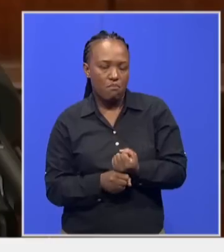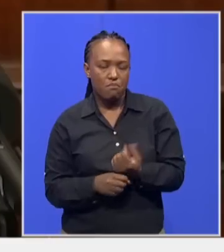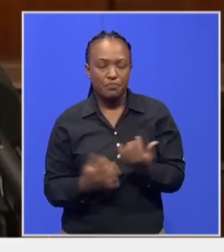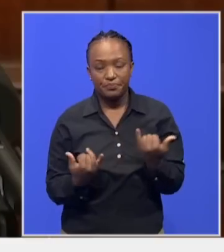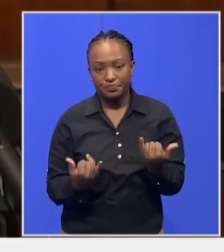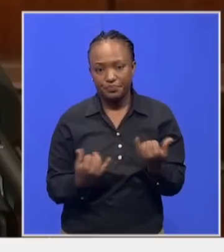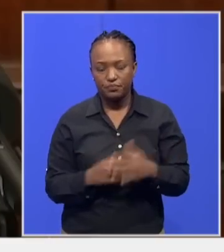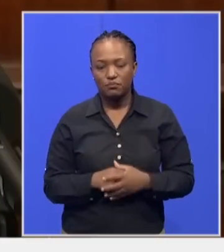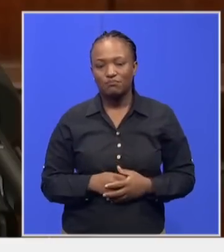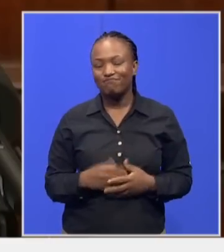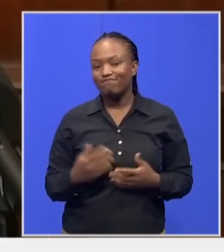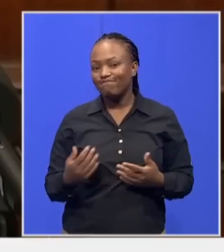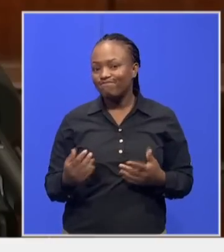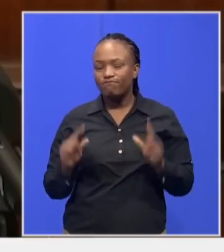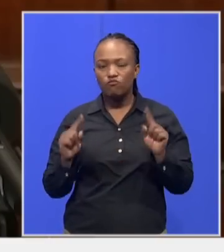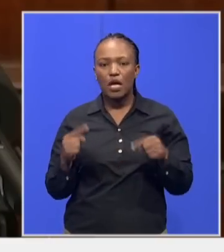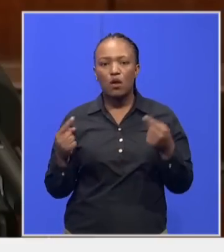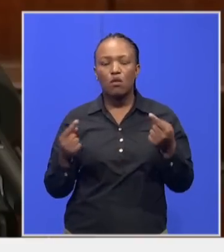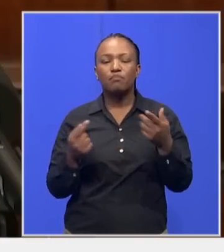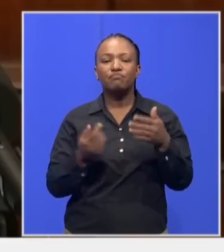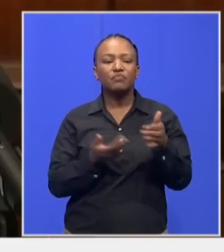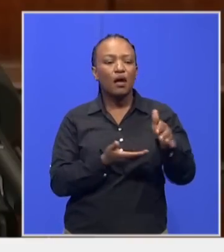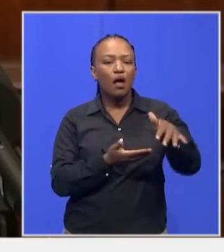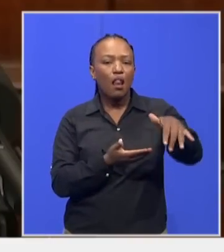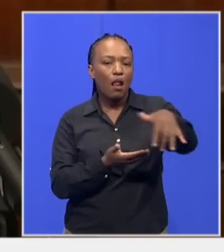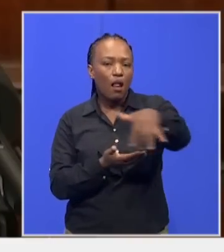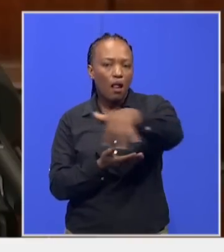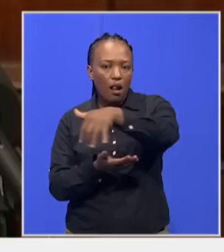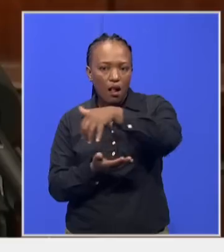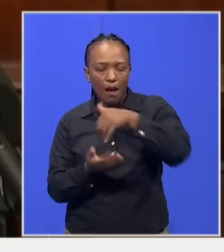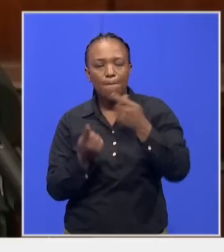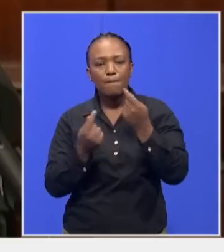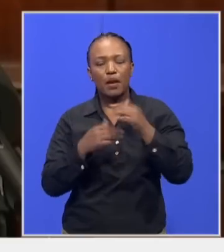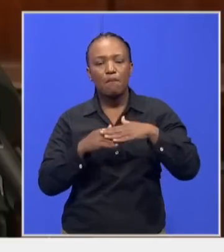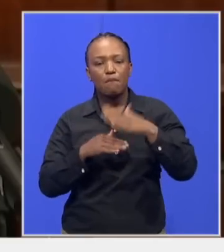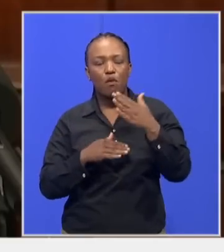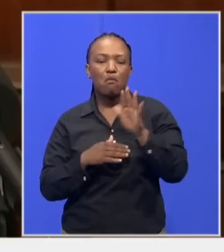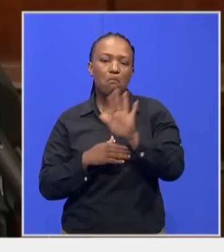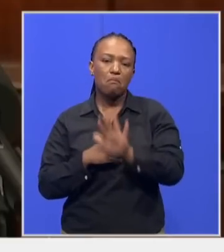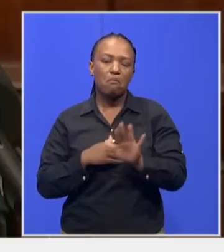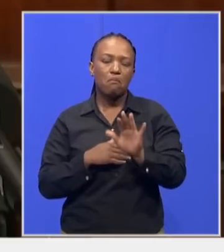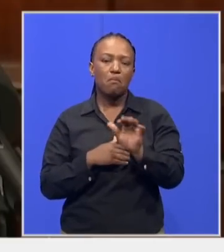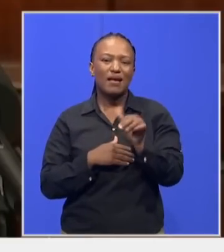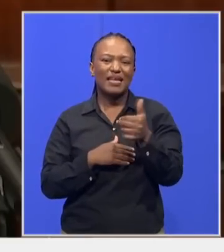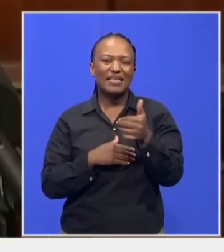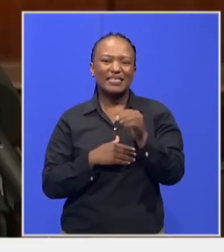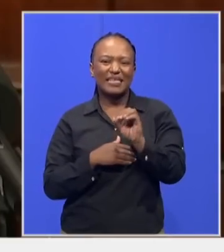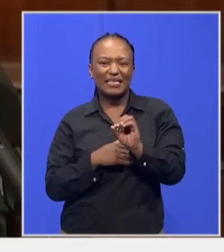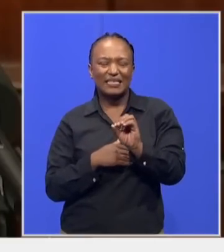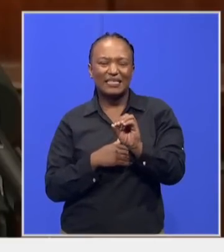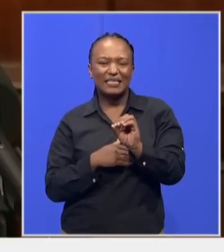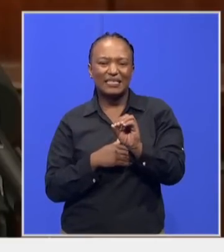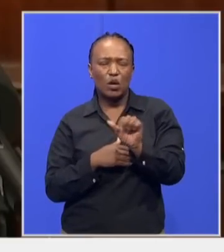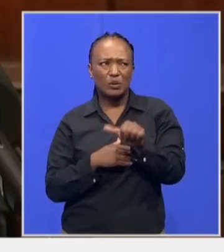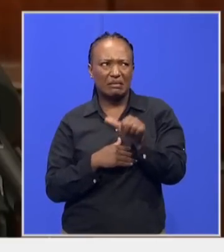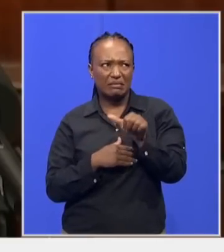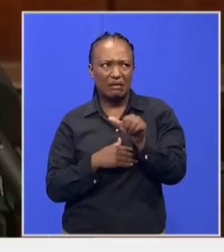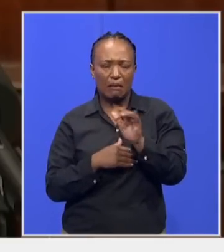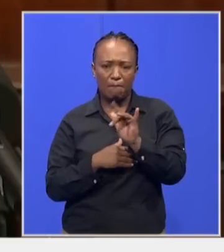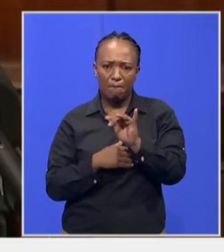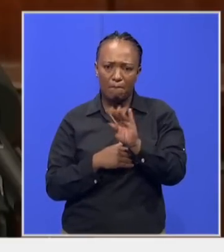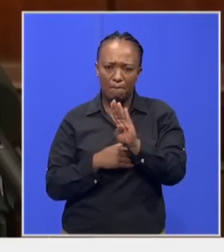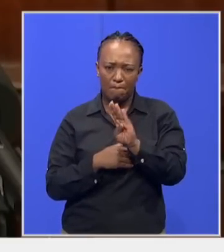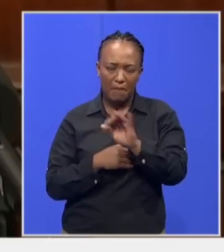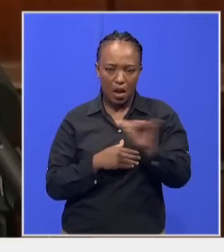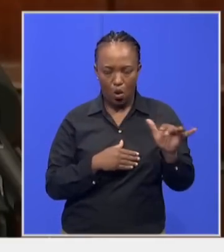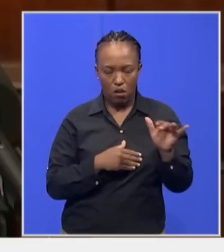the ability for us to collect additional revenue by, I think, close to about 60 billion rands or so. I think that's the number that